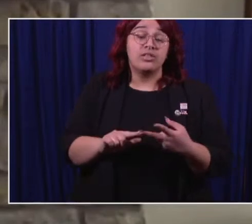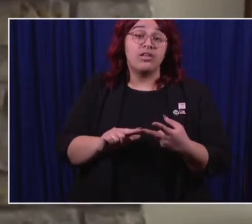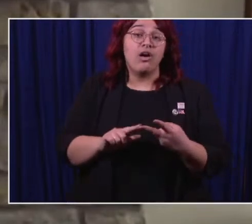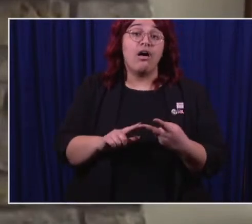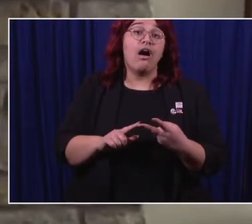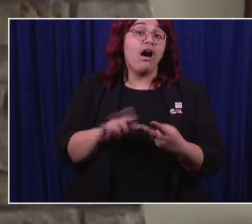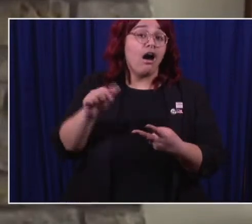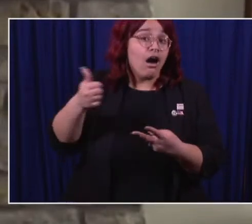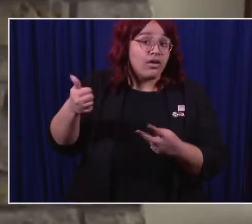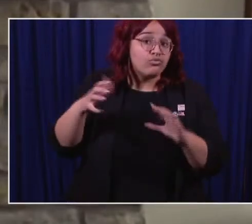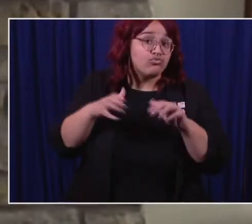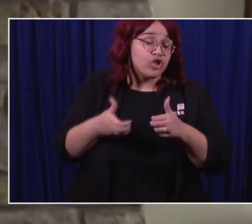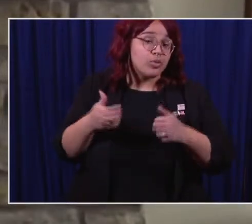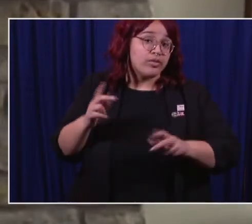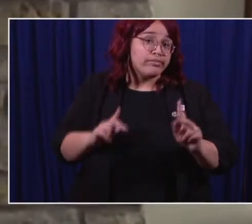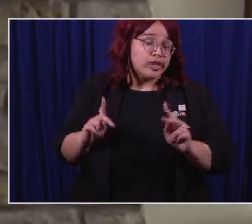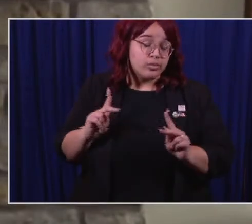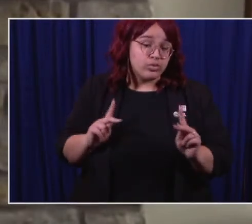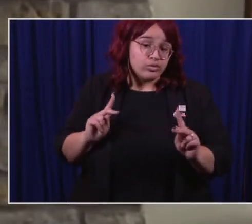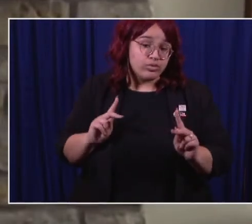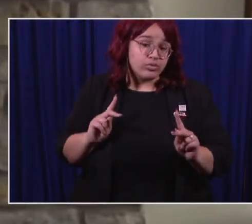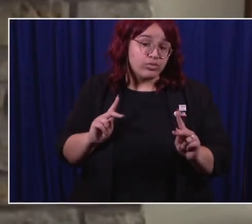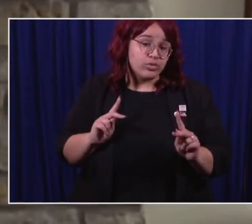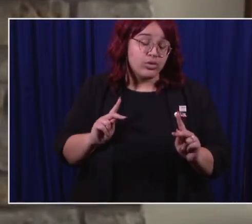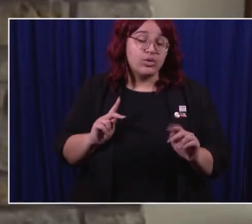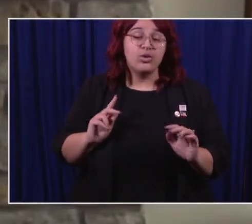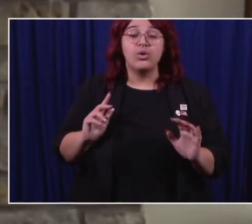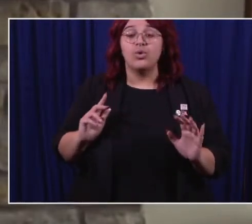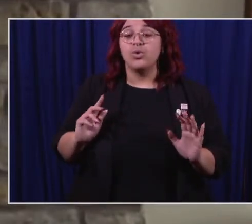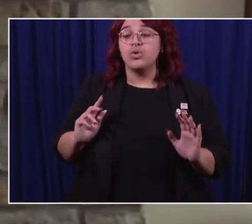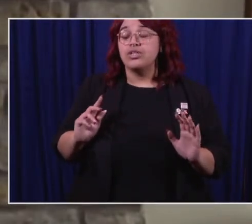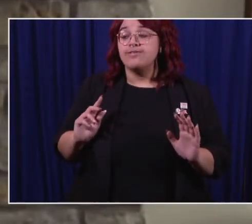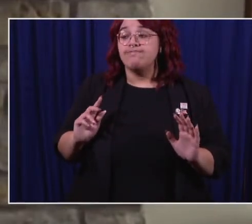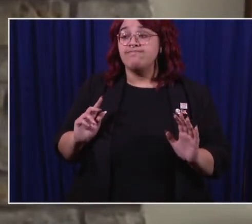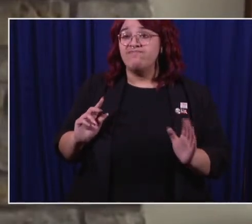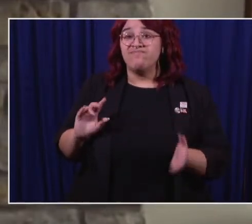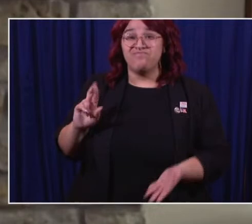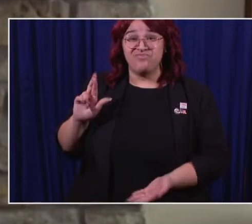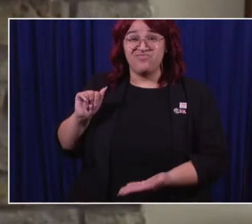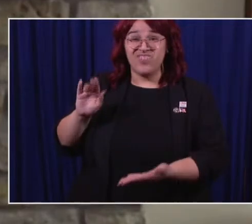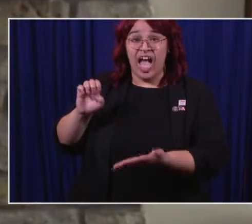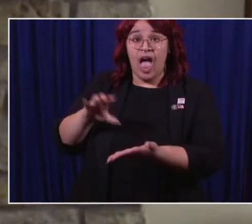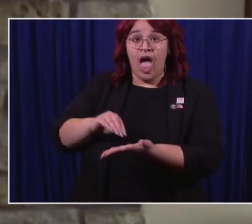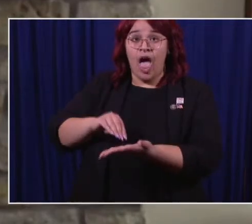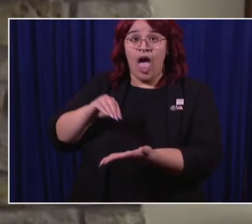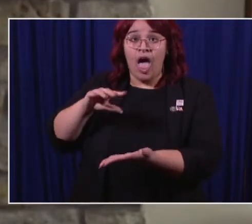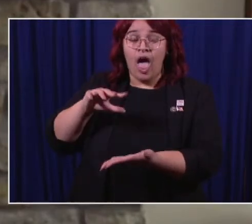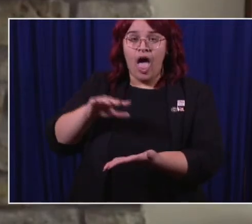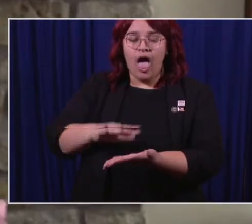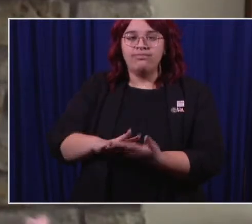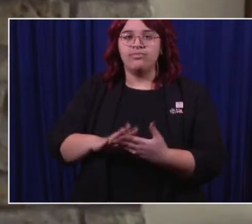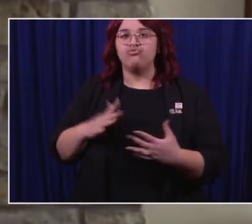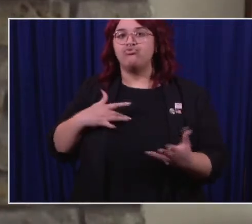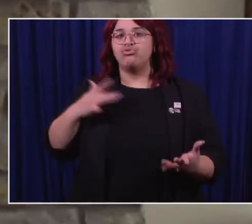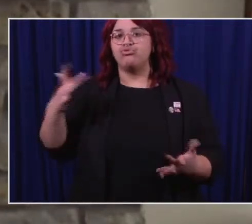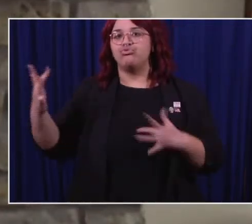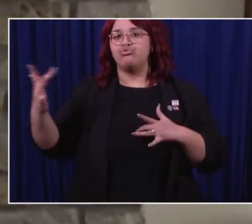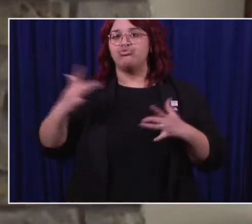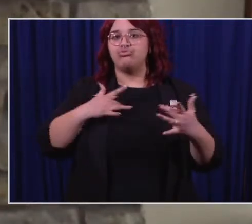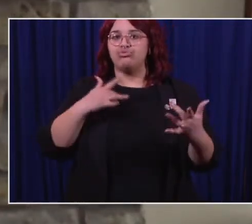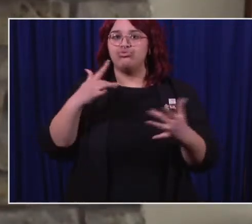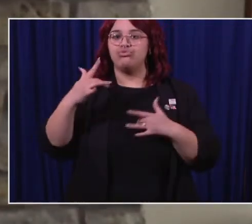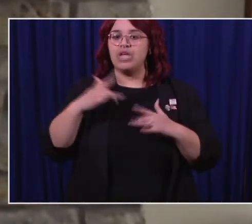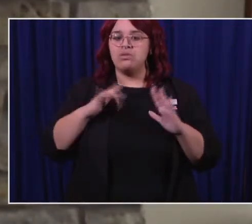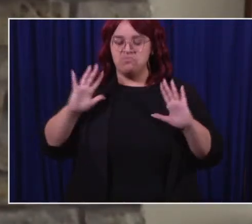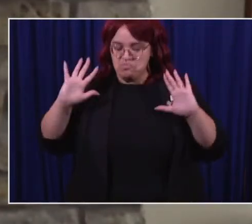situations where we had people who were afraid to put race down, a distrust of the medical